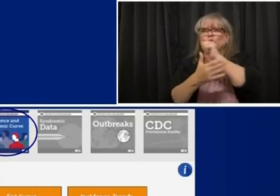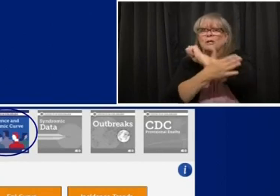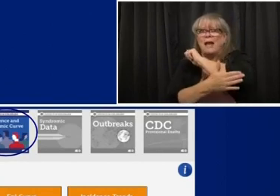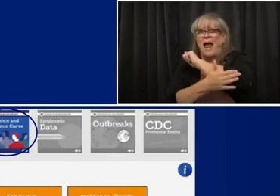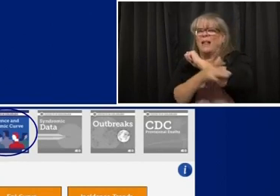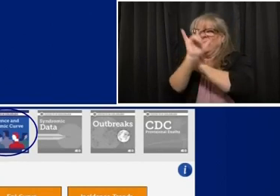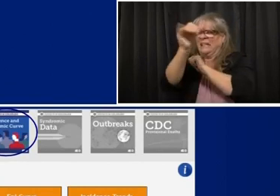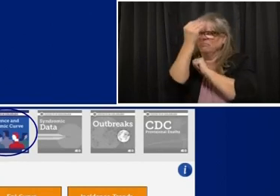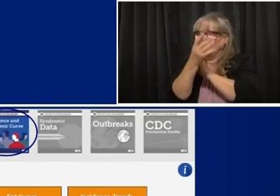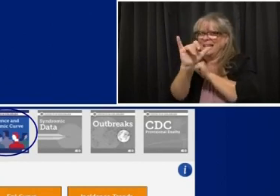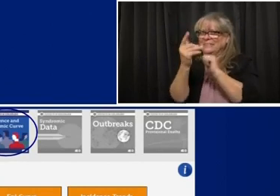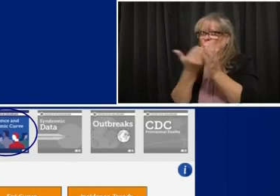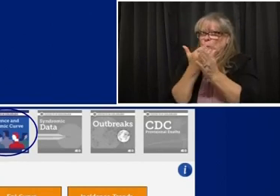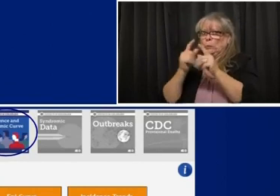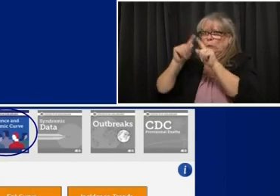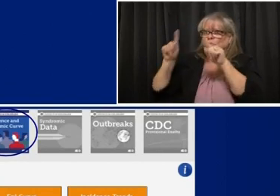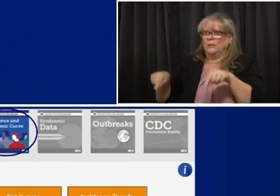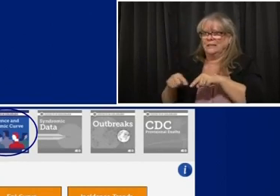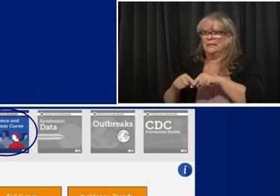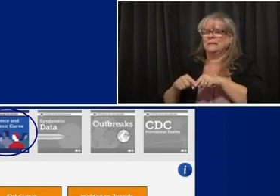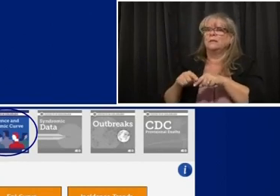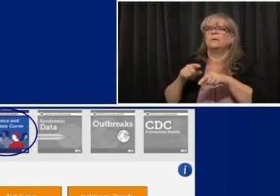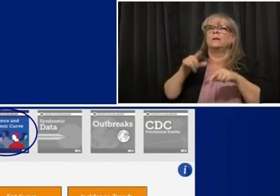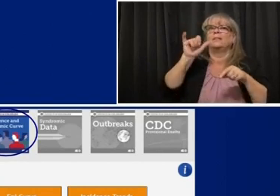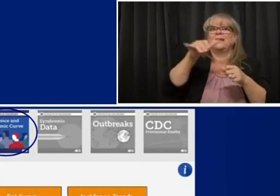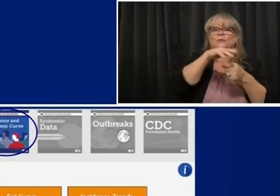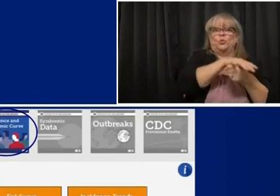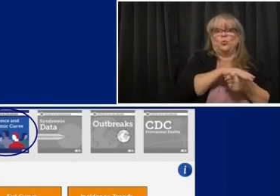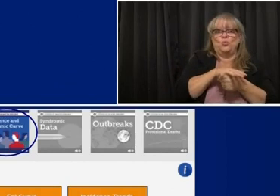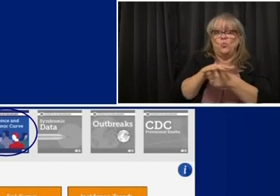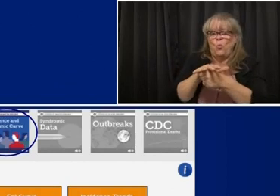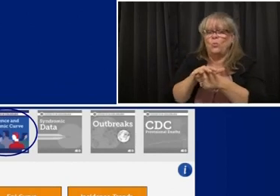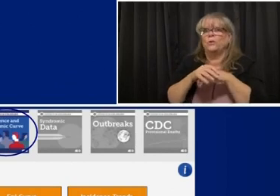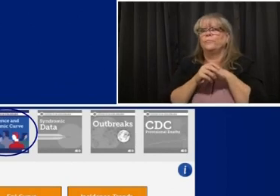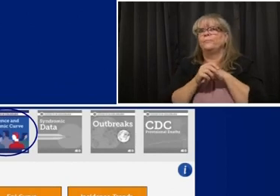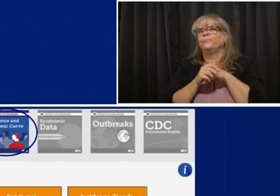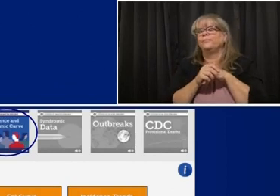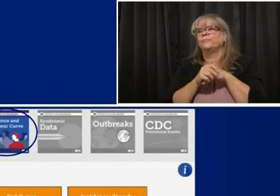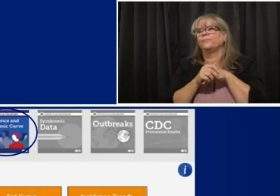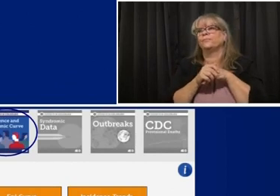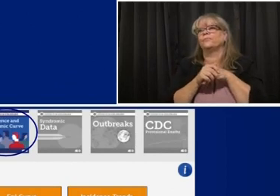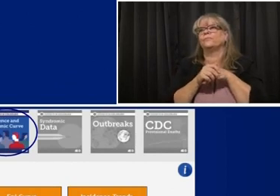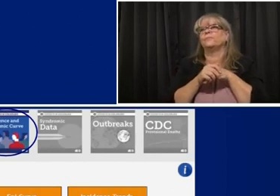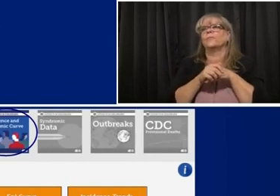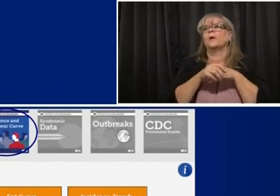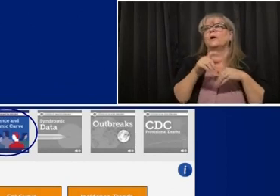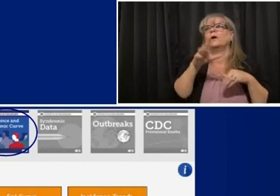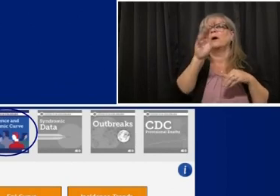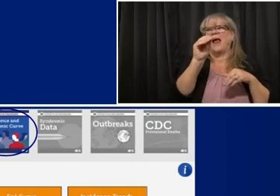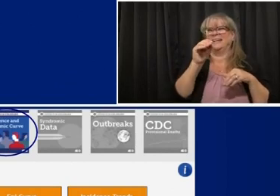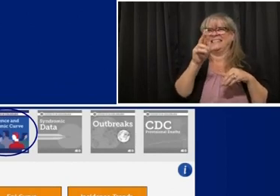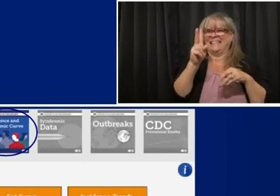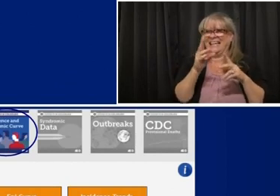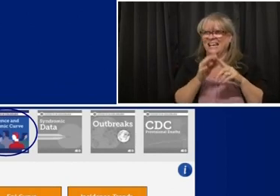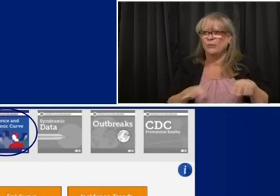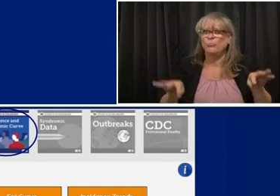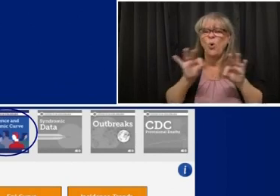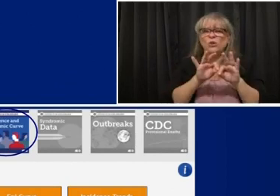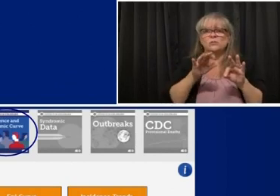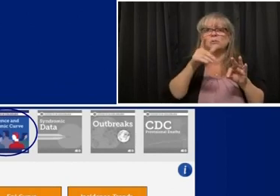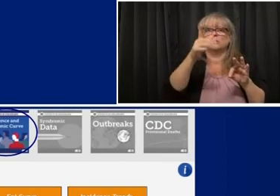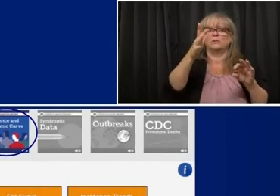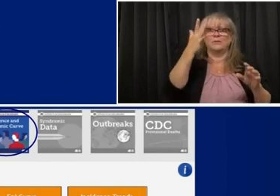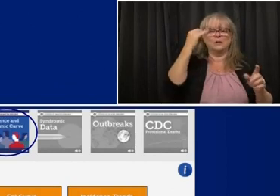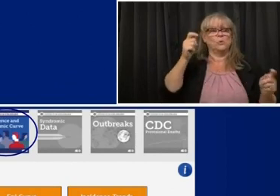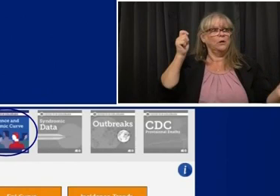look at it at the regional level, which is what we've historically been showing on our website. One other really important change to our website with this type of data